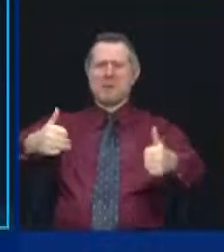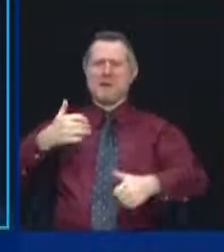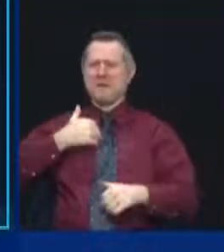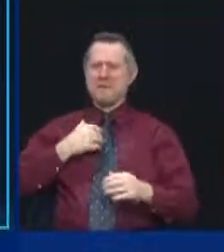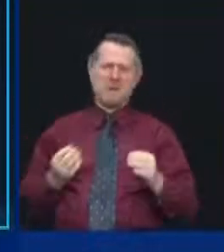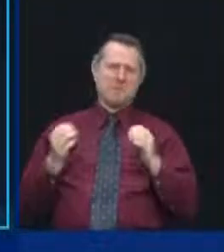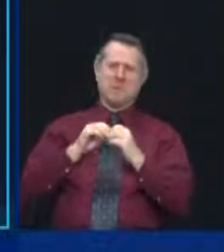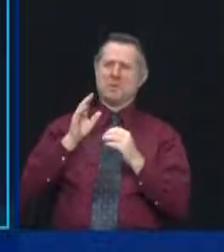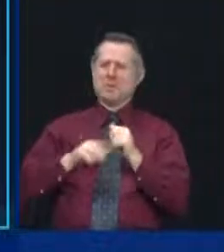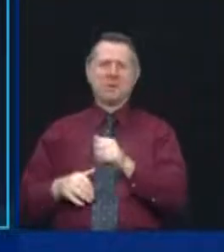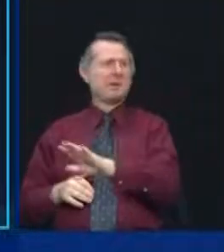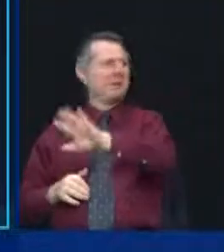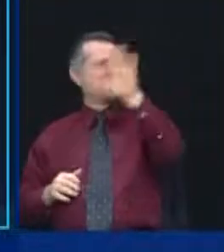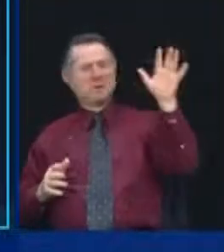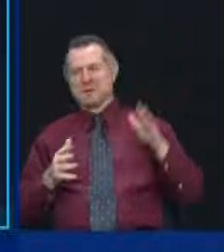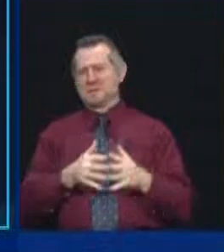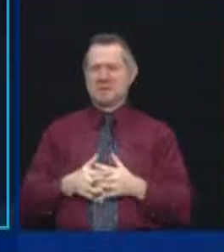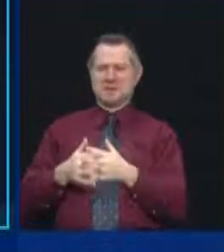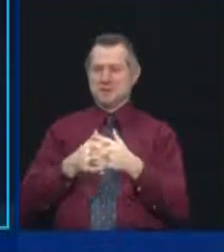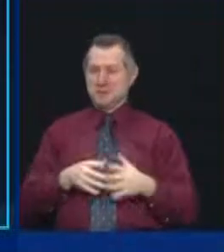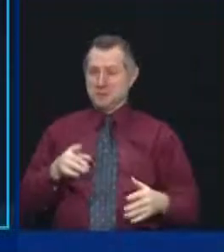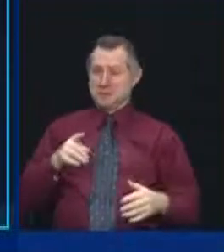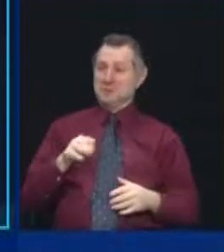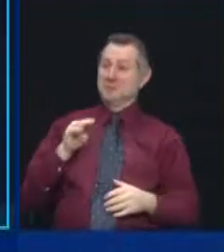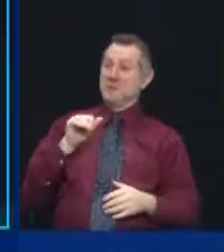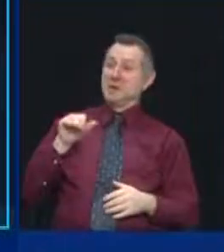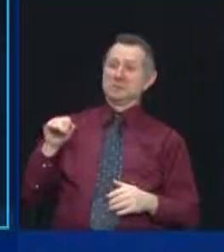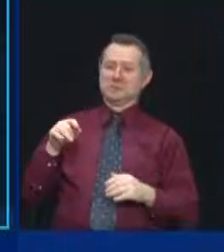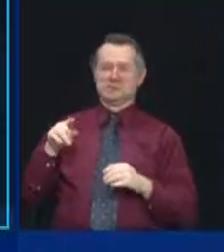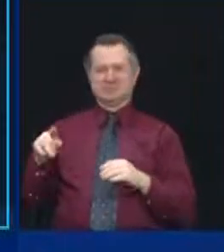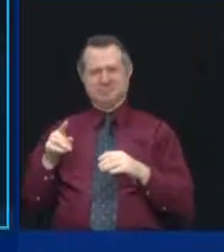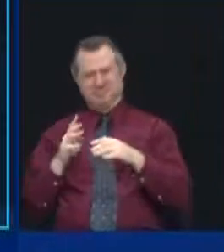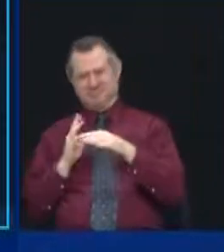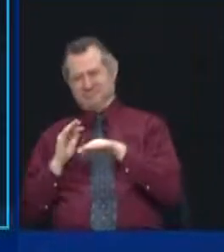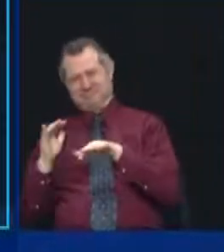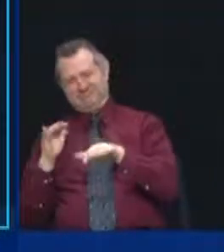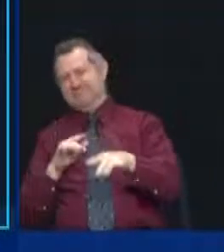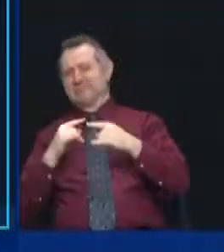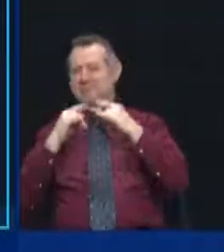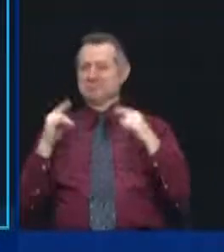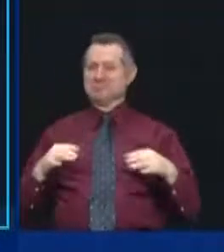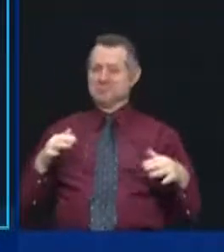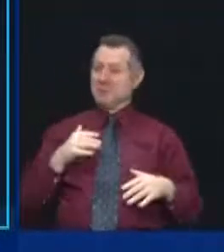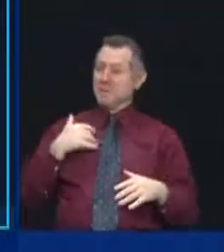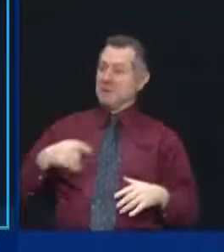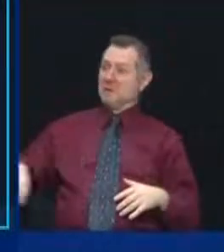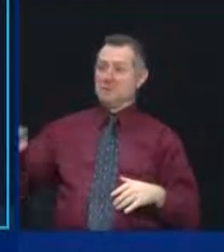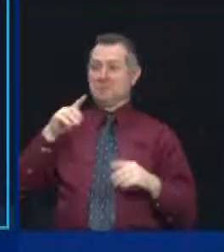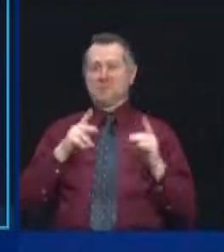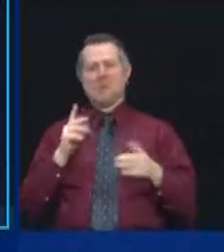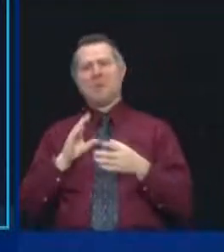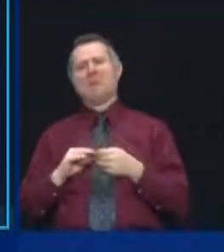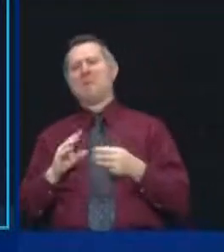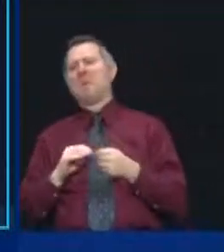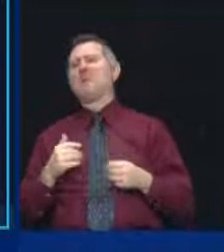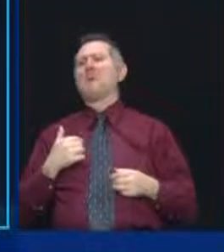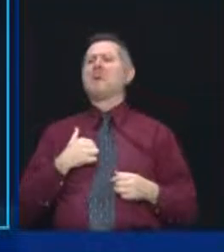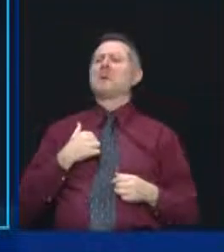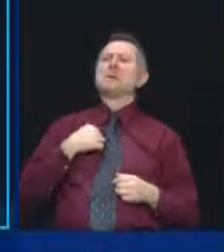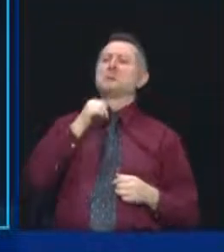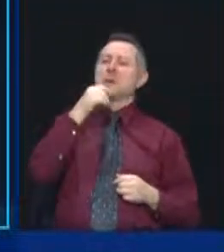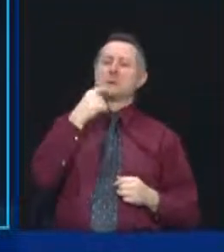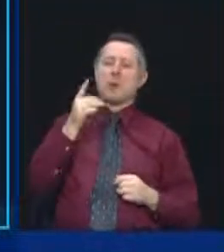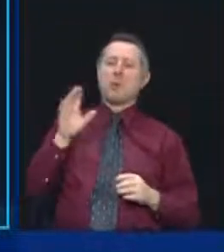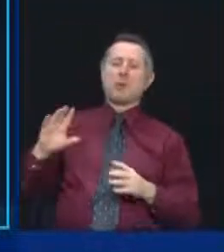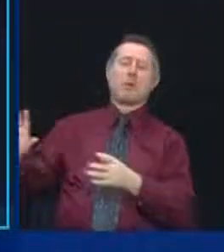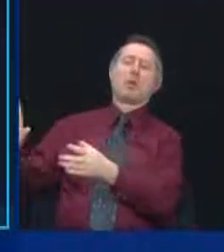mass vaccination sites, people will tell you, not because I say it, it was a good experience, it was